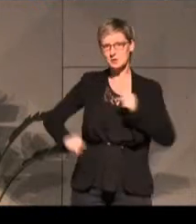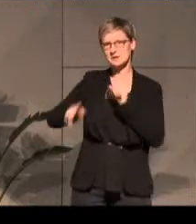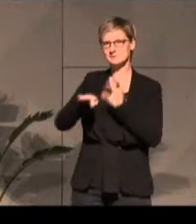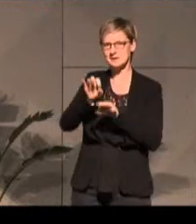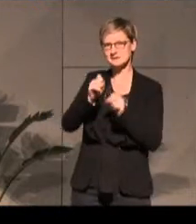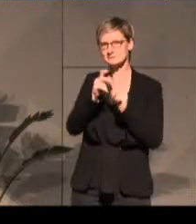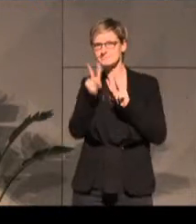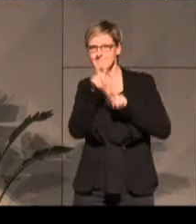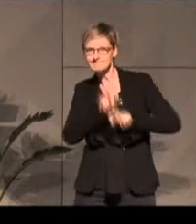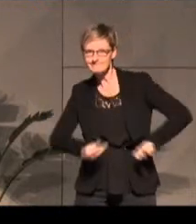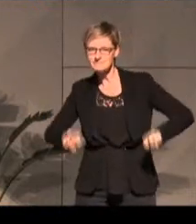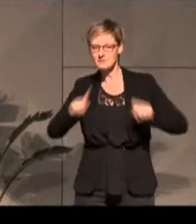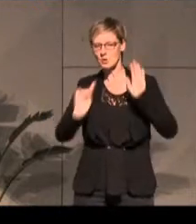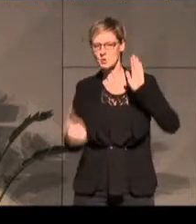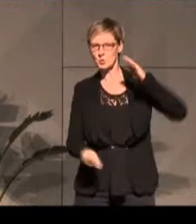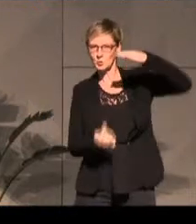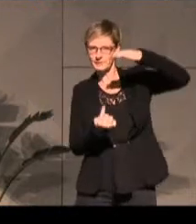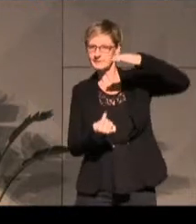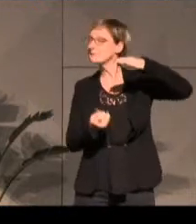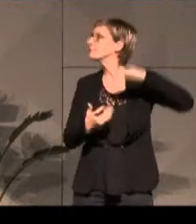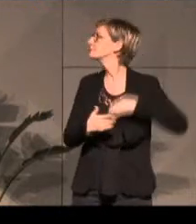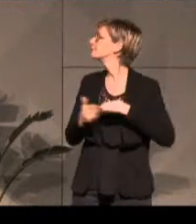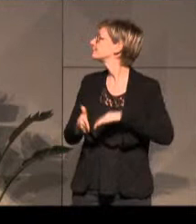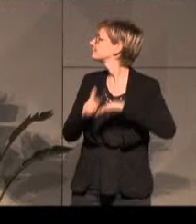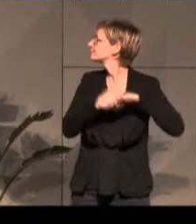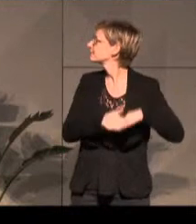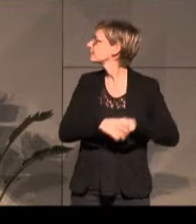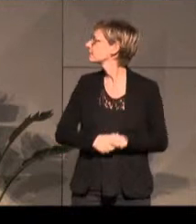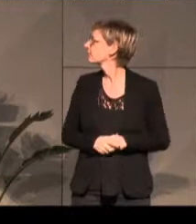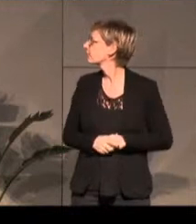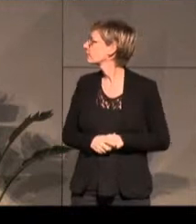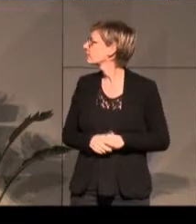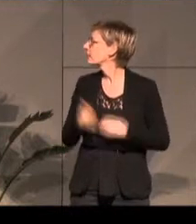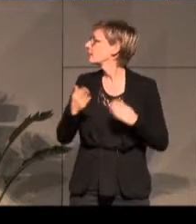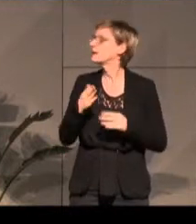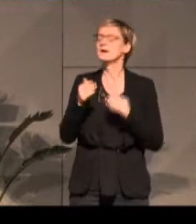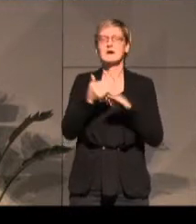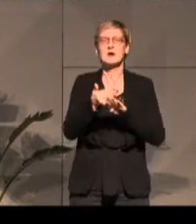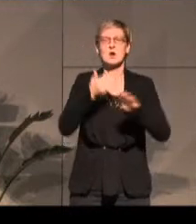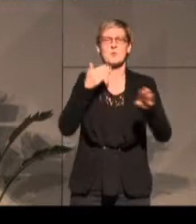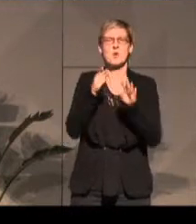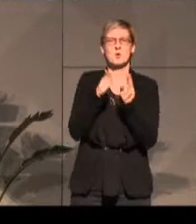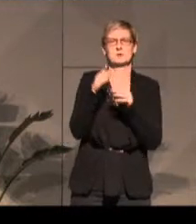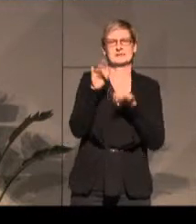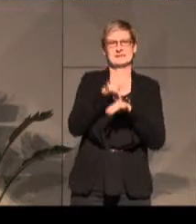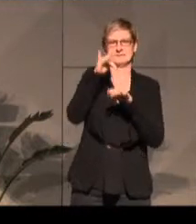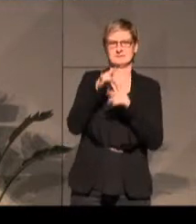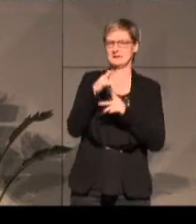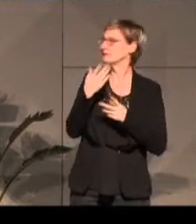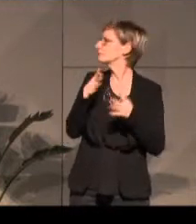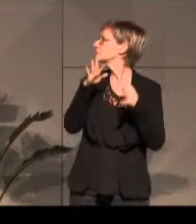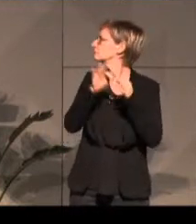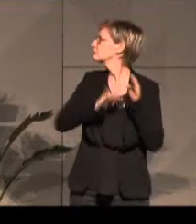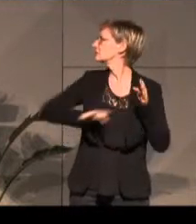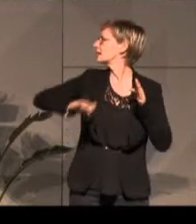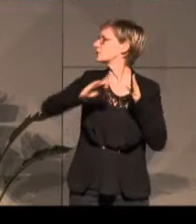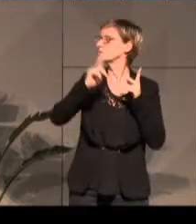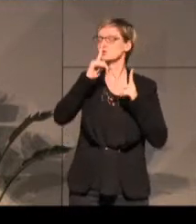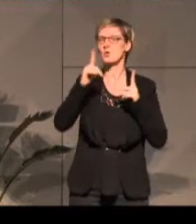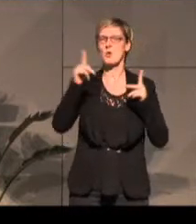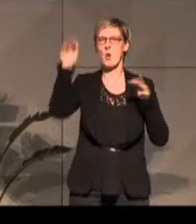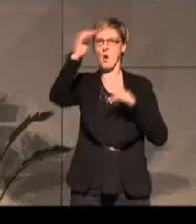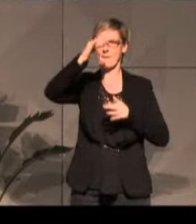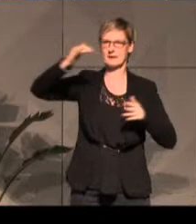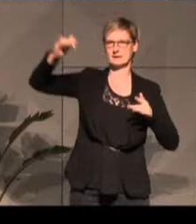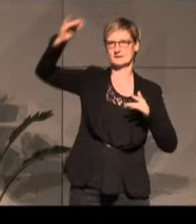And next slide, please. The remote sensing site, which uses the same instruments and tools